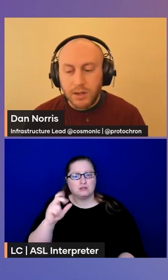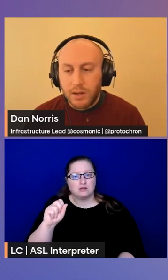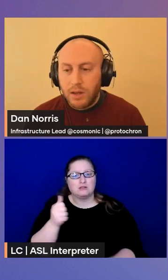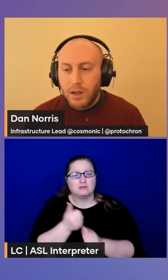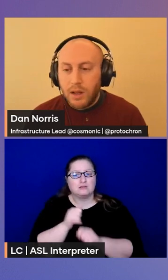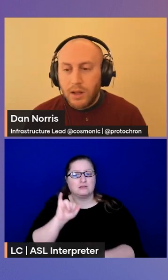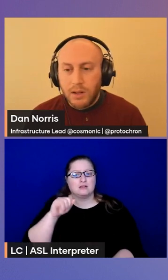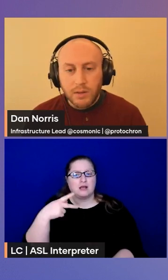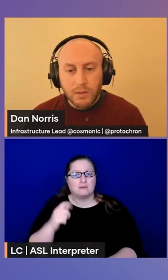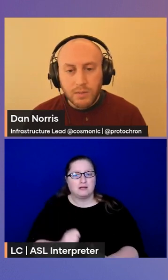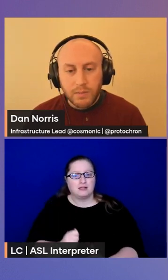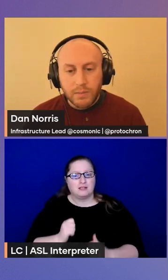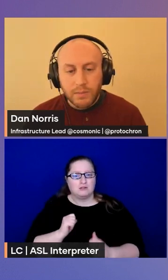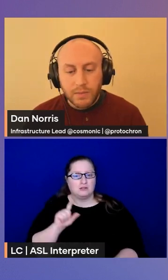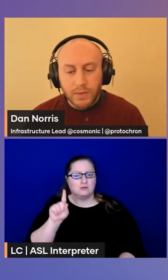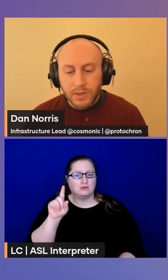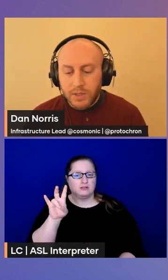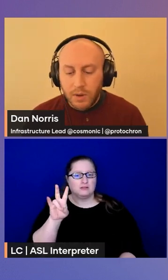listed.